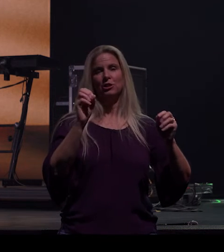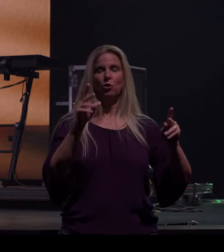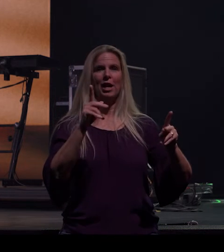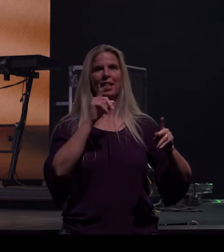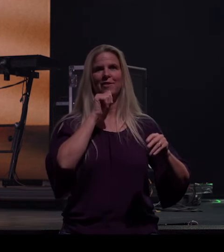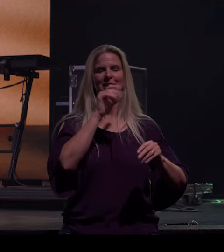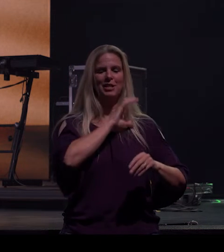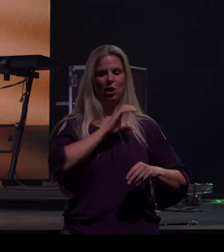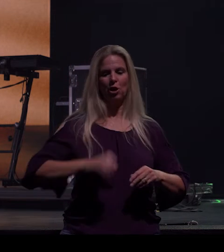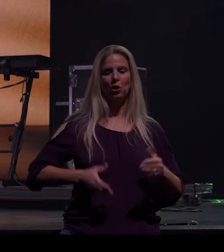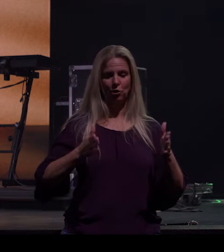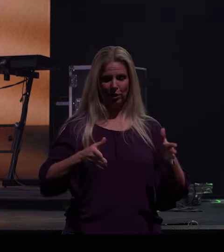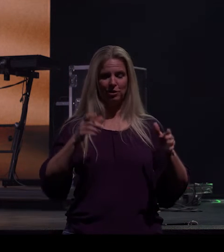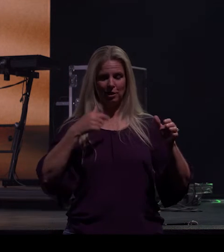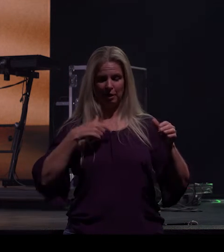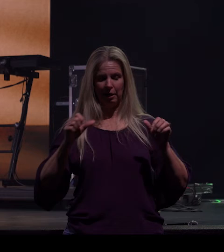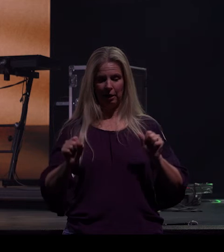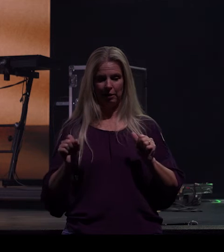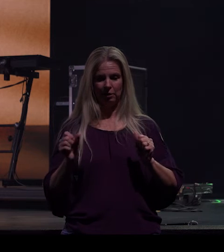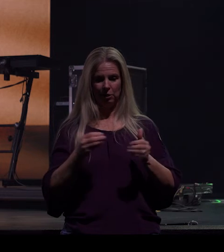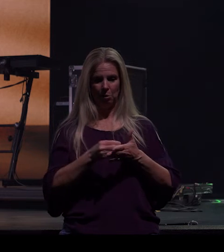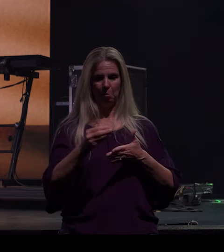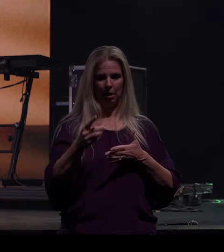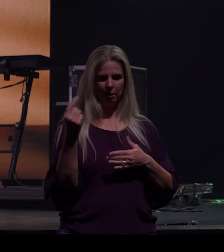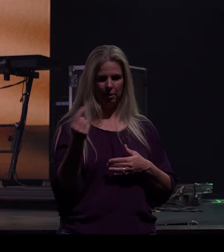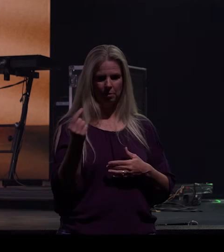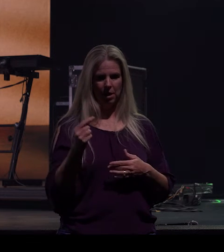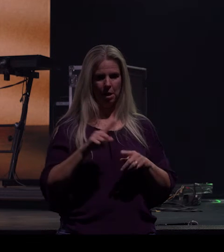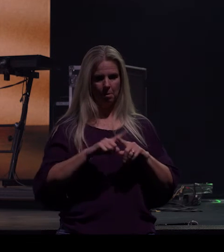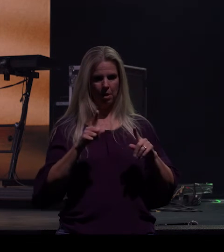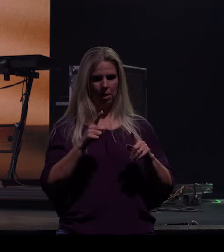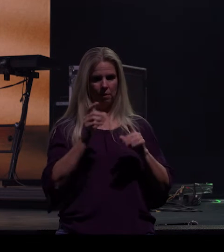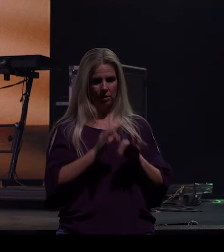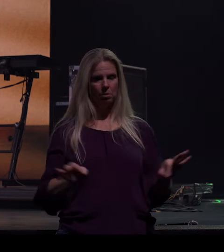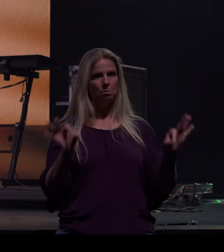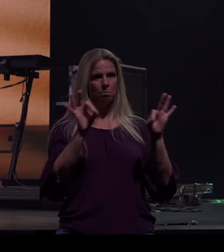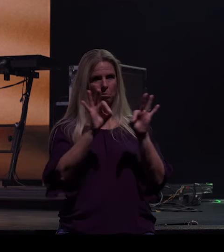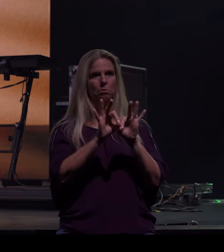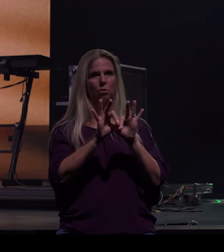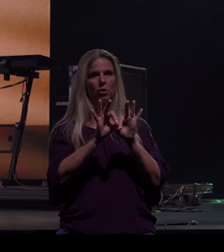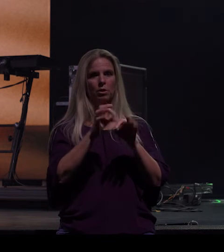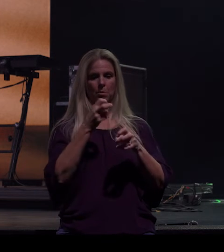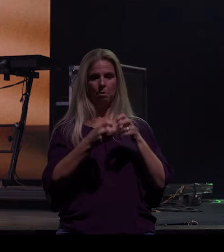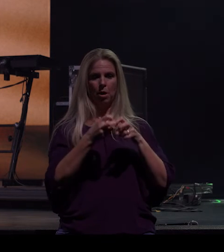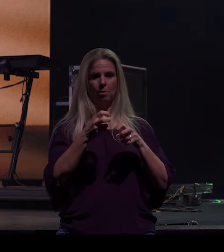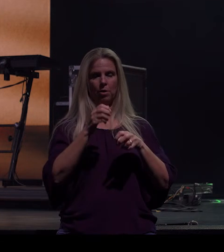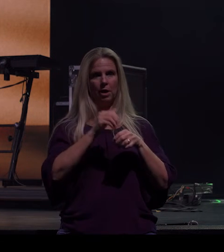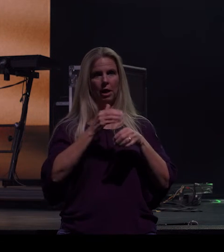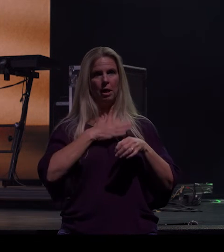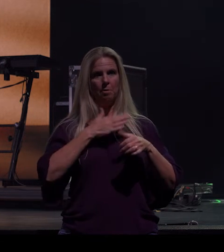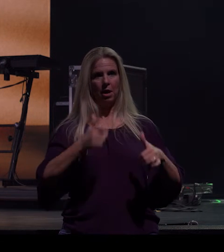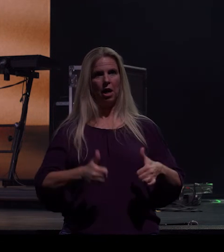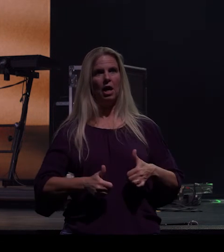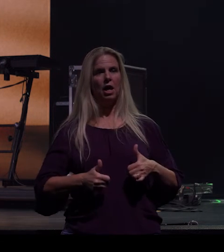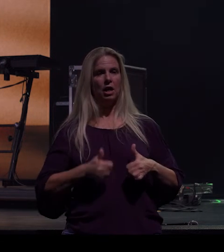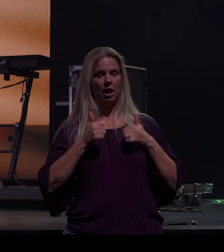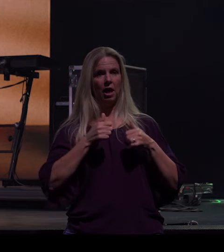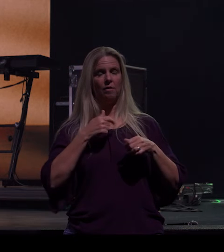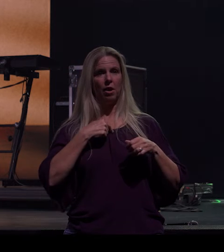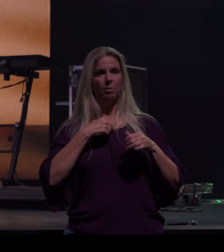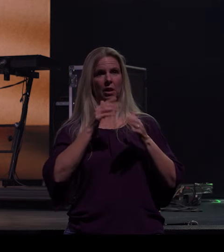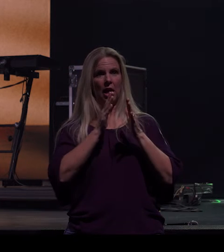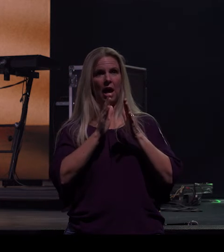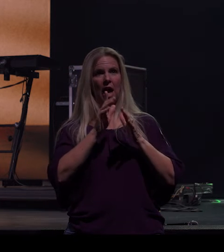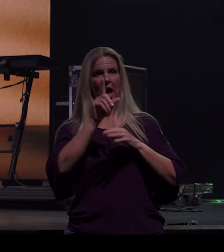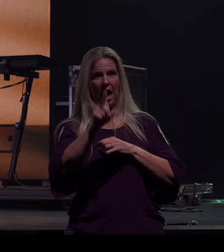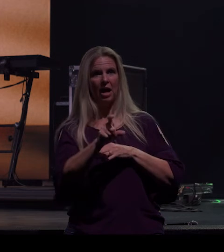something from you, but anything that matters in my life, I'm gonna ask another follower of Jesus. Why?